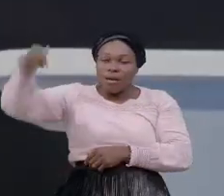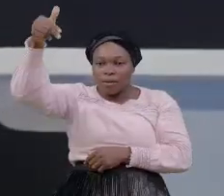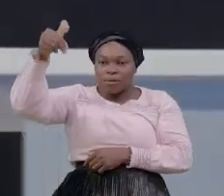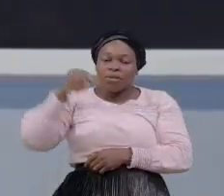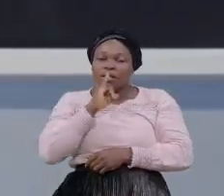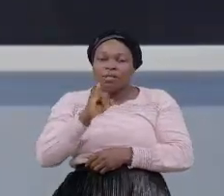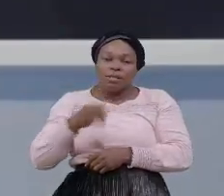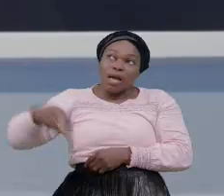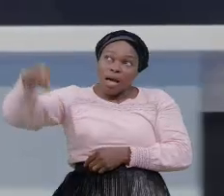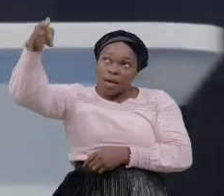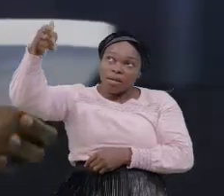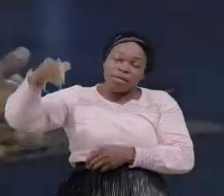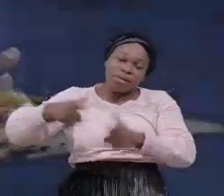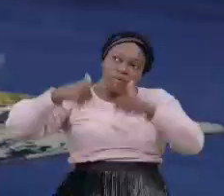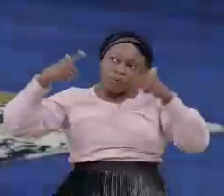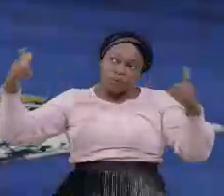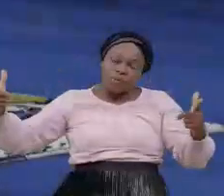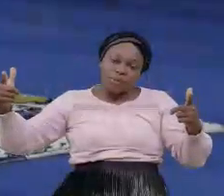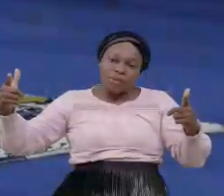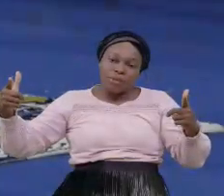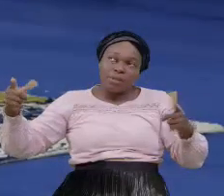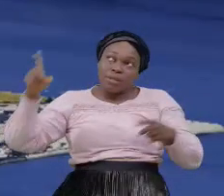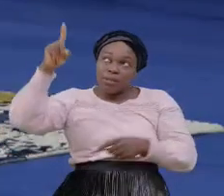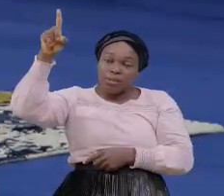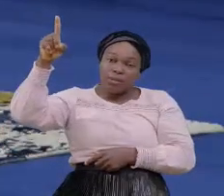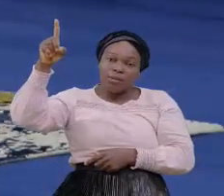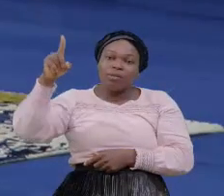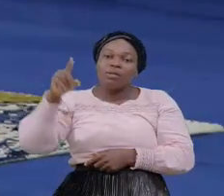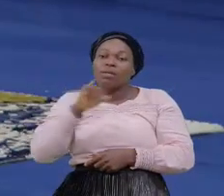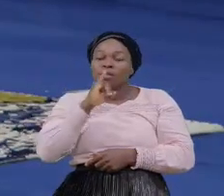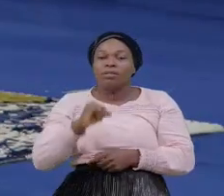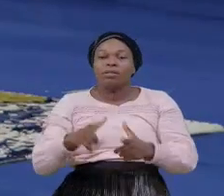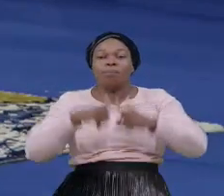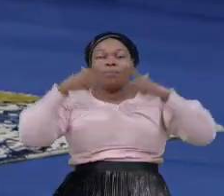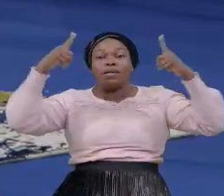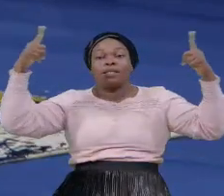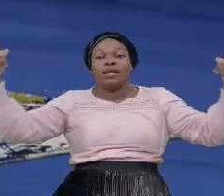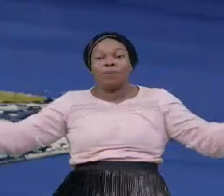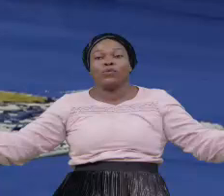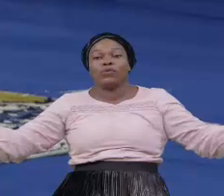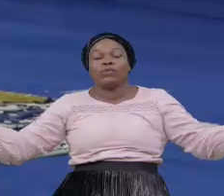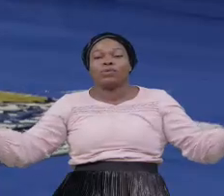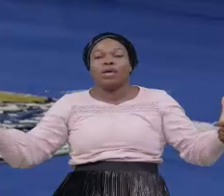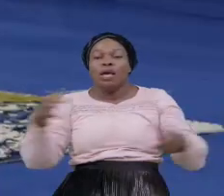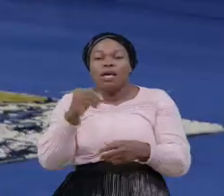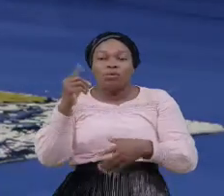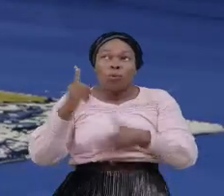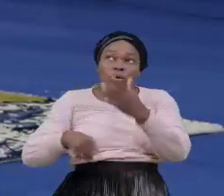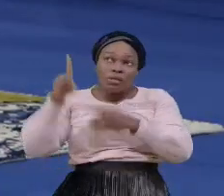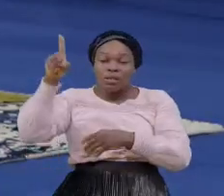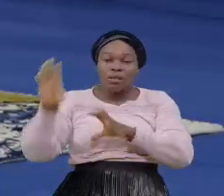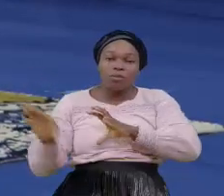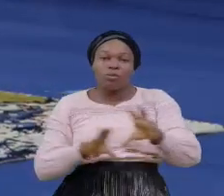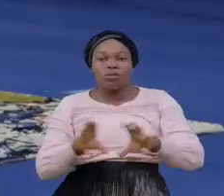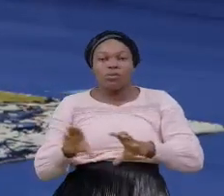is great, is magnanimous. Therefore, what he does in